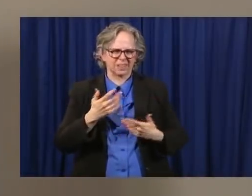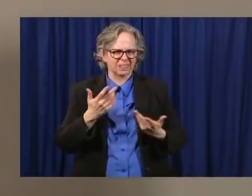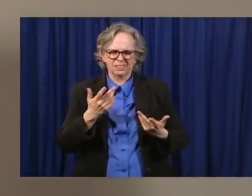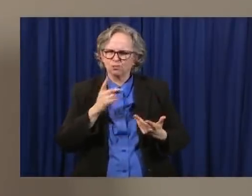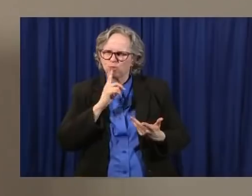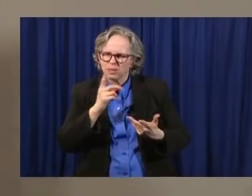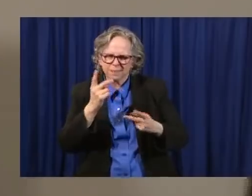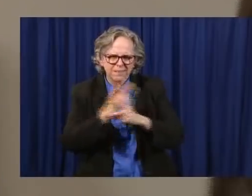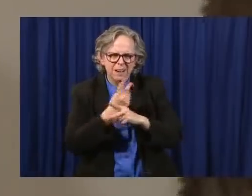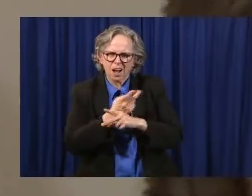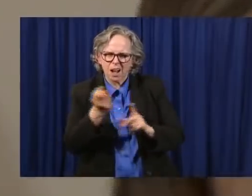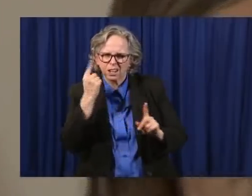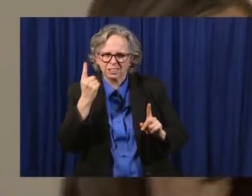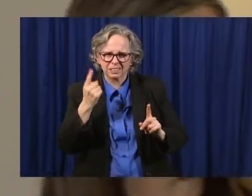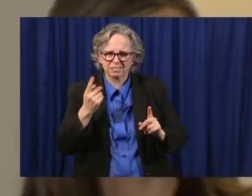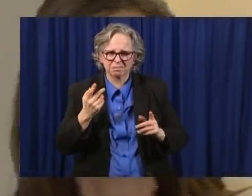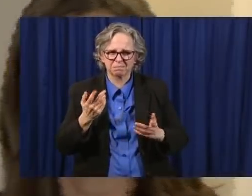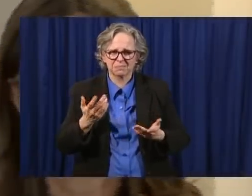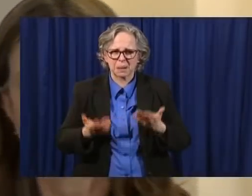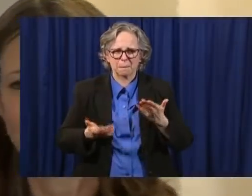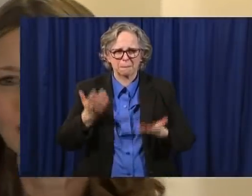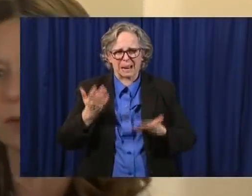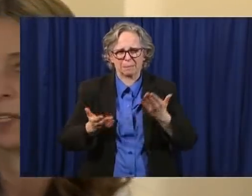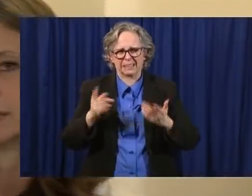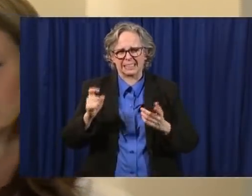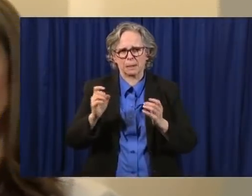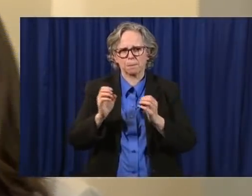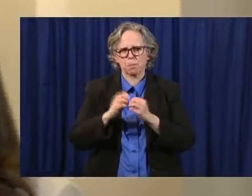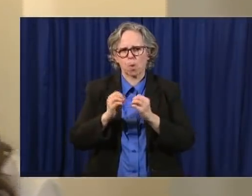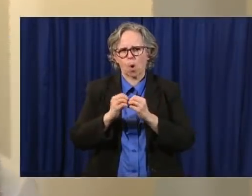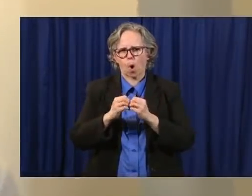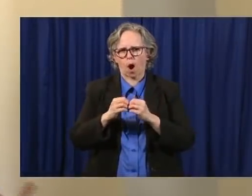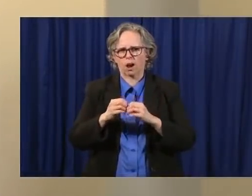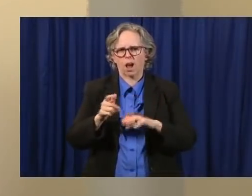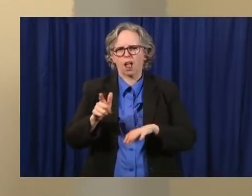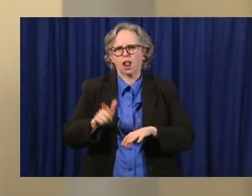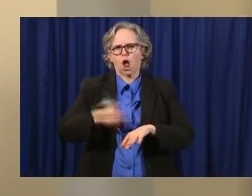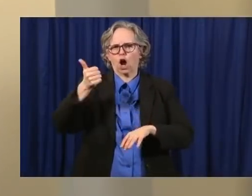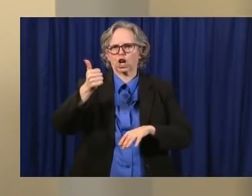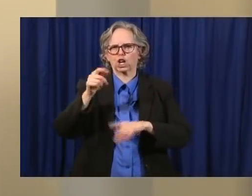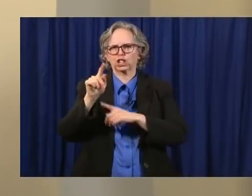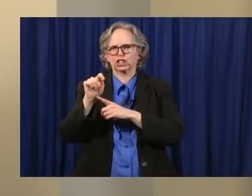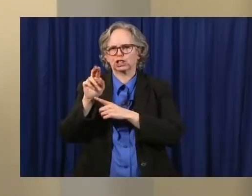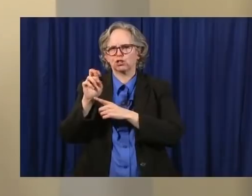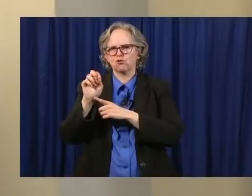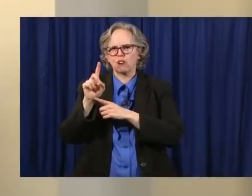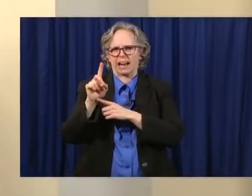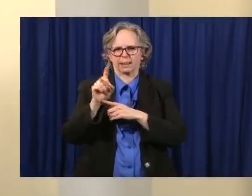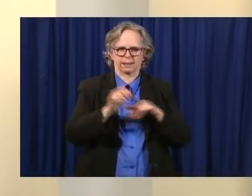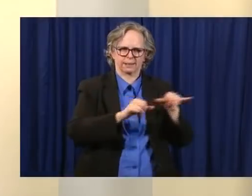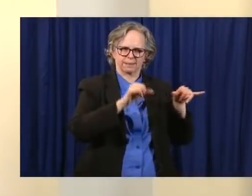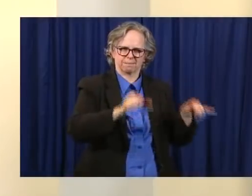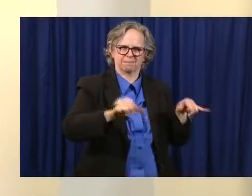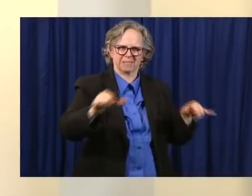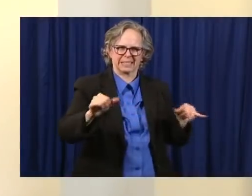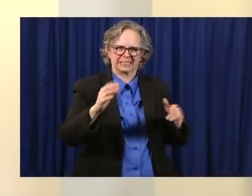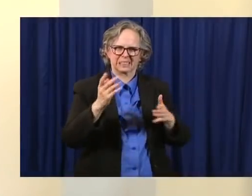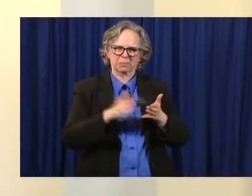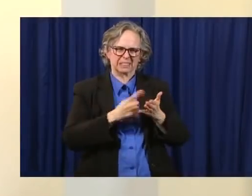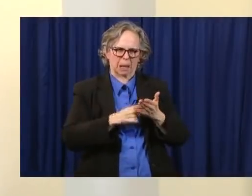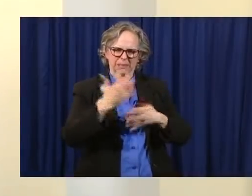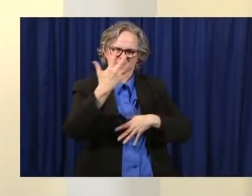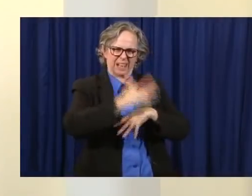I think, sir, maybe over even longer trends to get a sense of where this is. It still feels very plateauy to